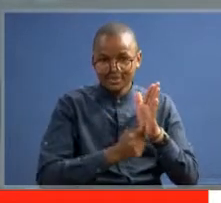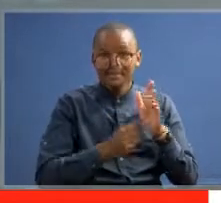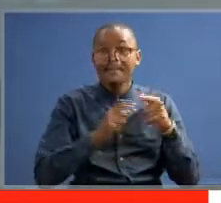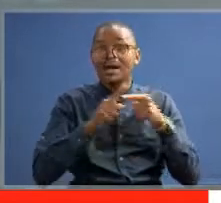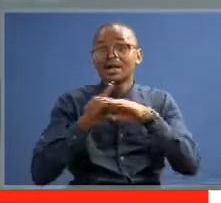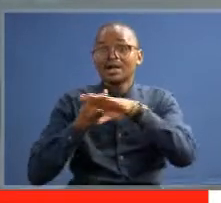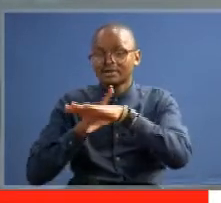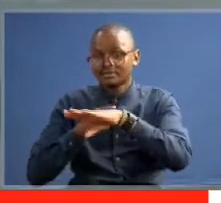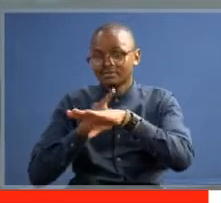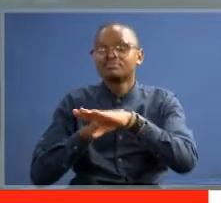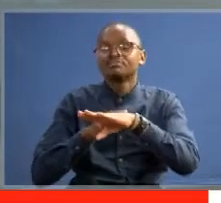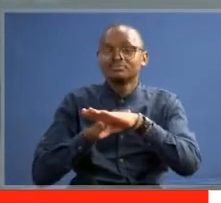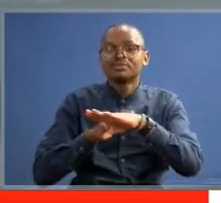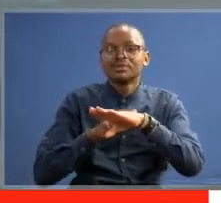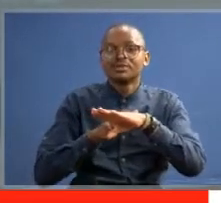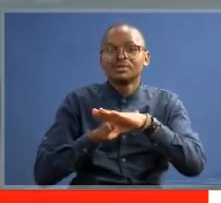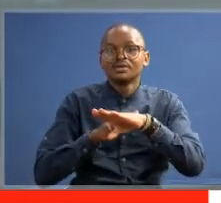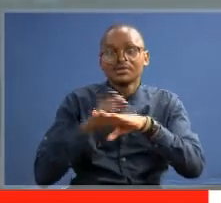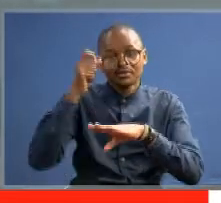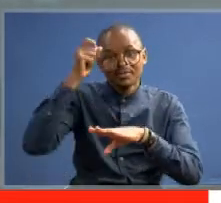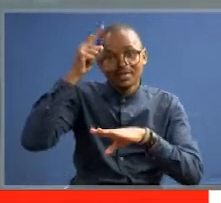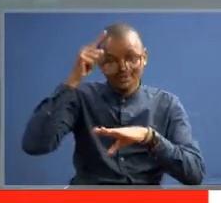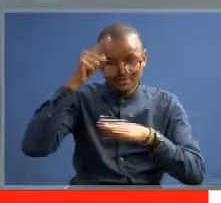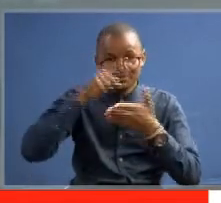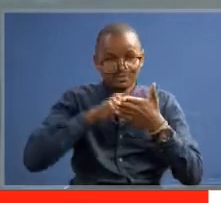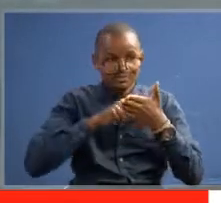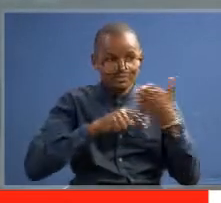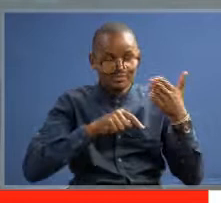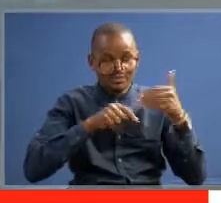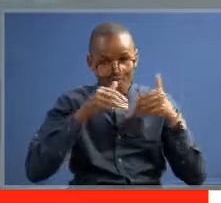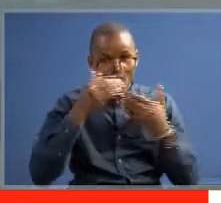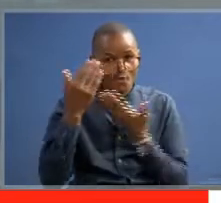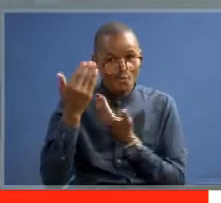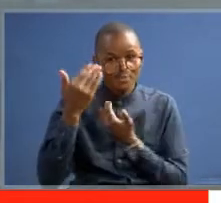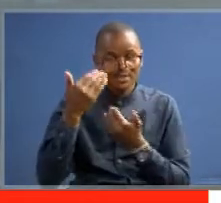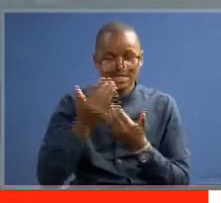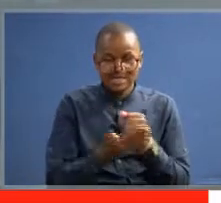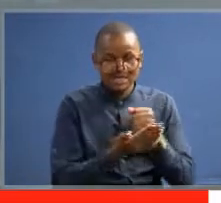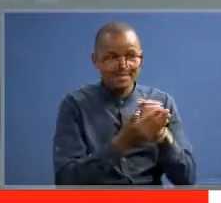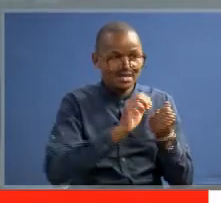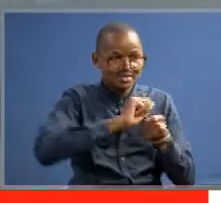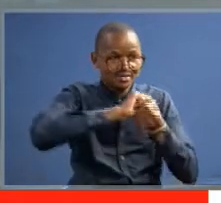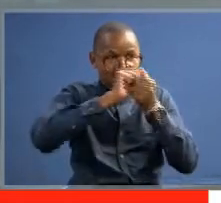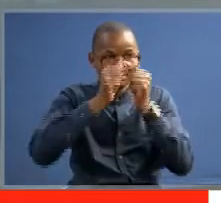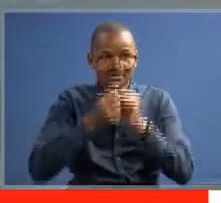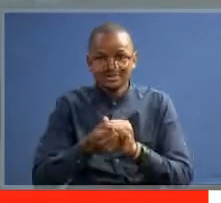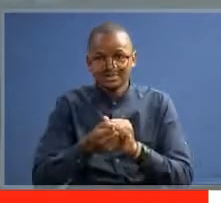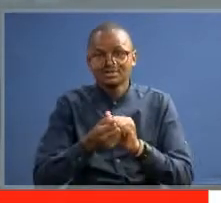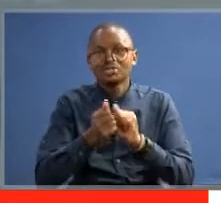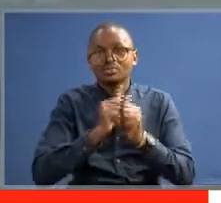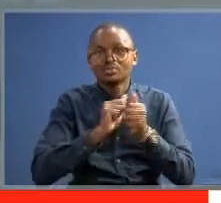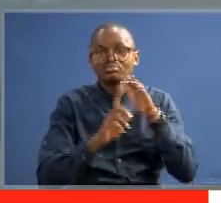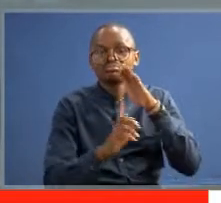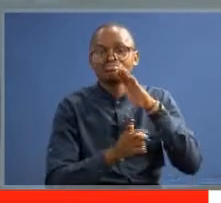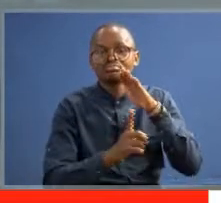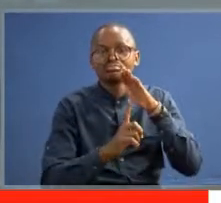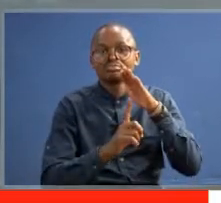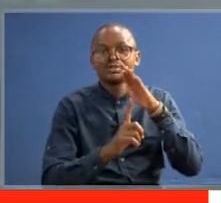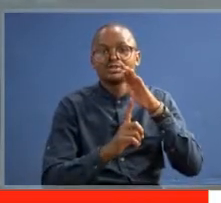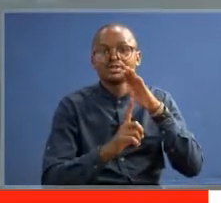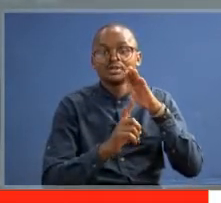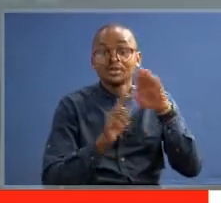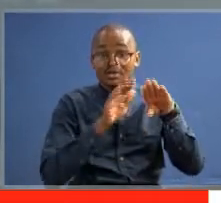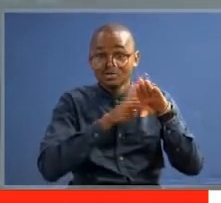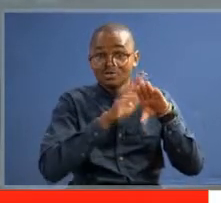with time we are going to comply with it, and I'm hoping that it's going to help and change the sports industry. Well, it's been an